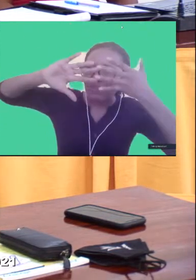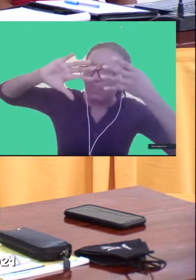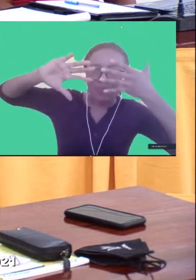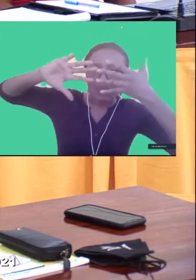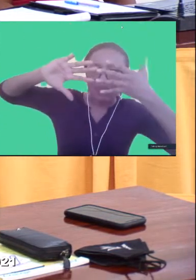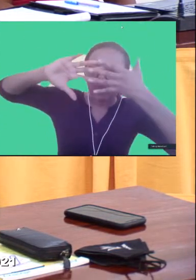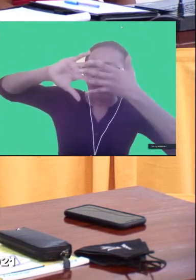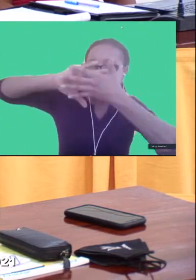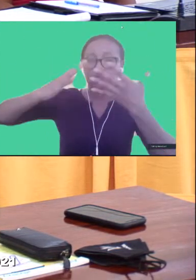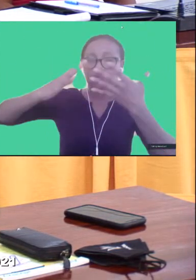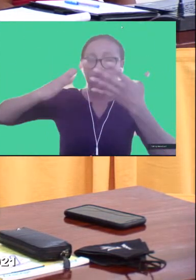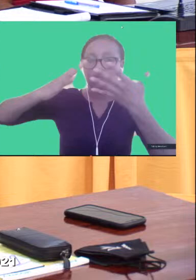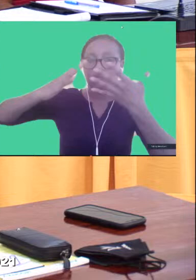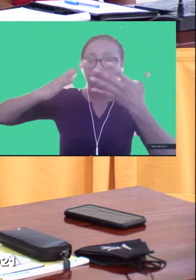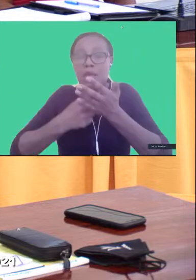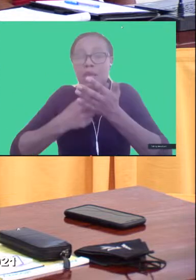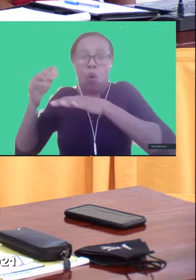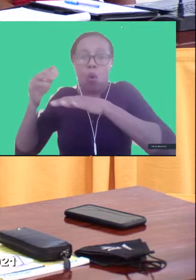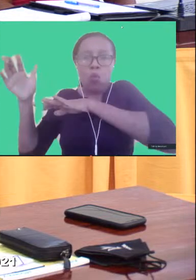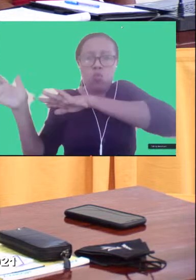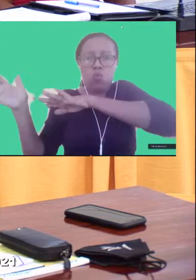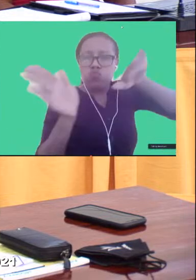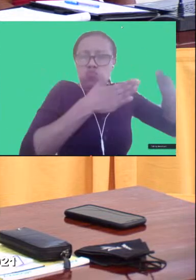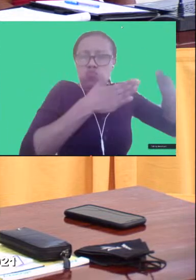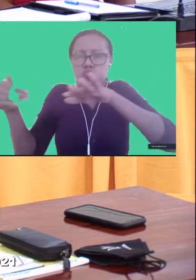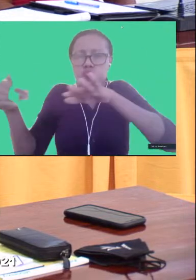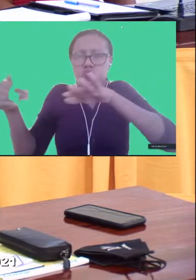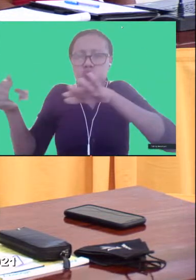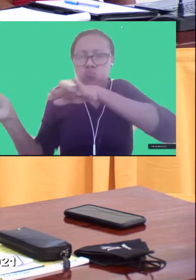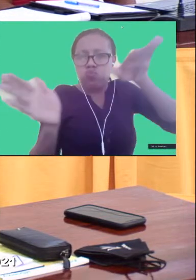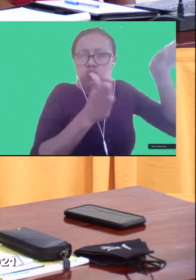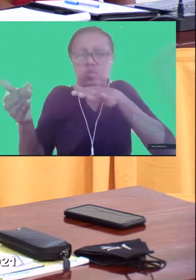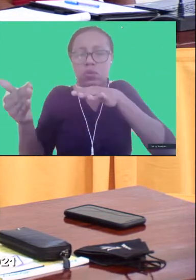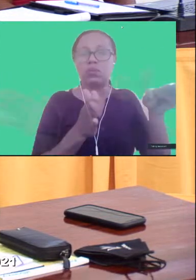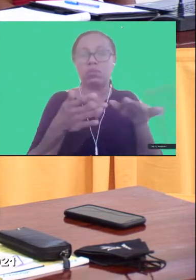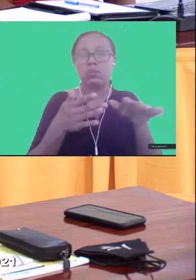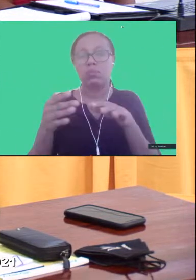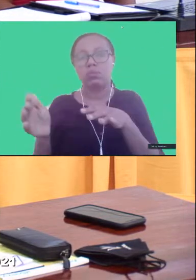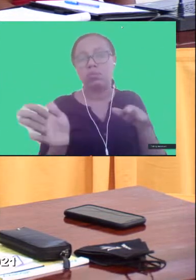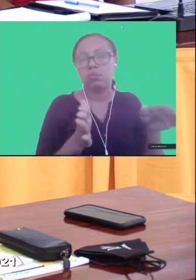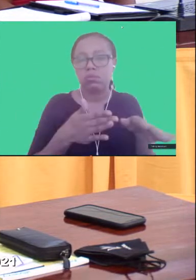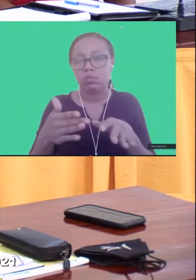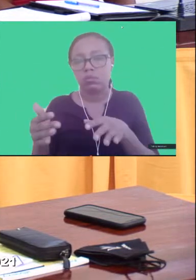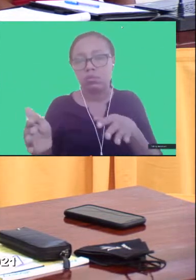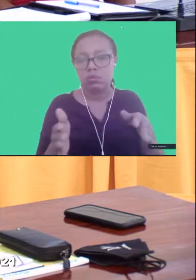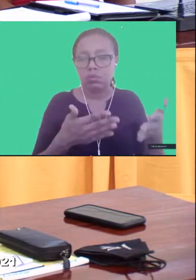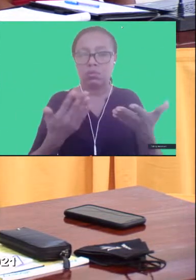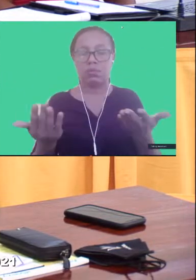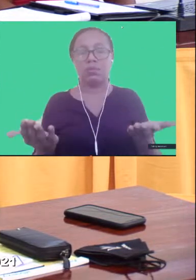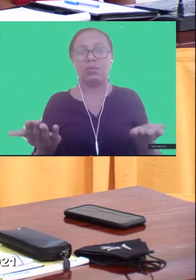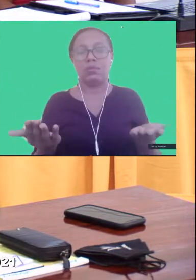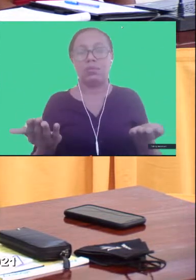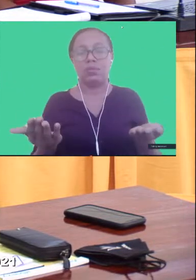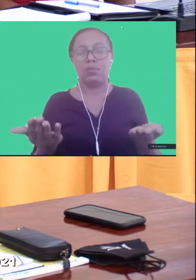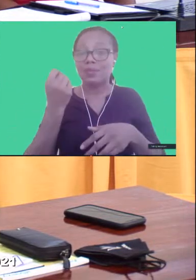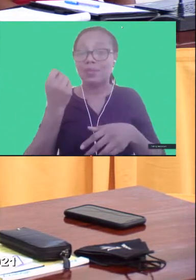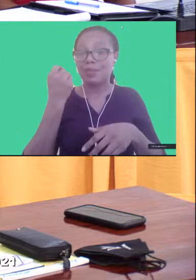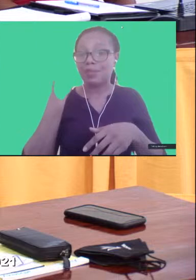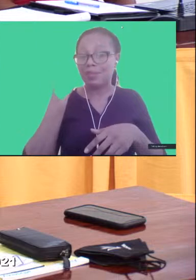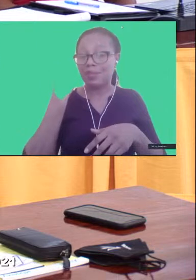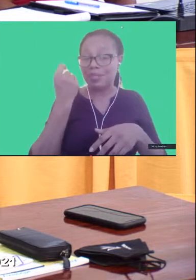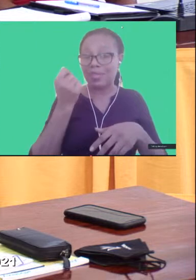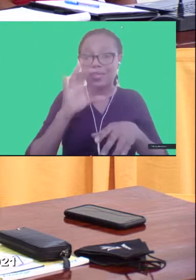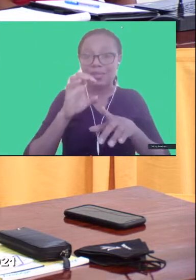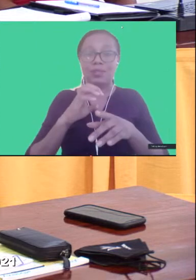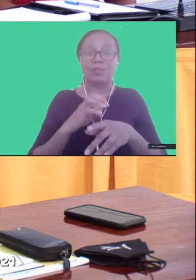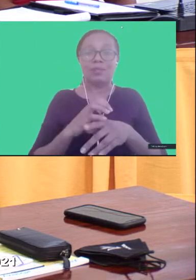sure that when these are captured, when these forms of energies are captured and then fed into the grid,